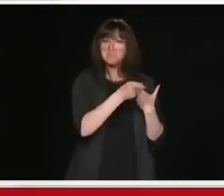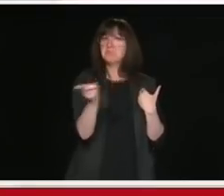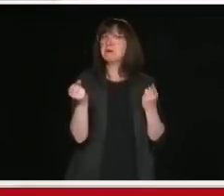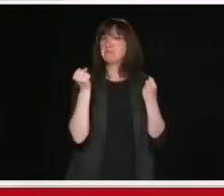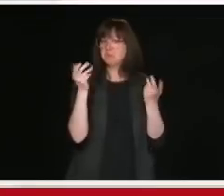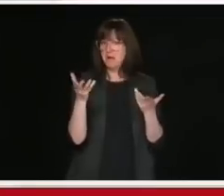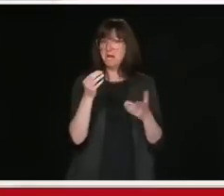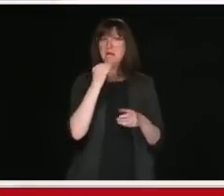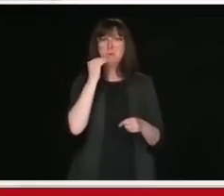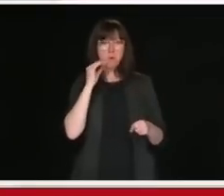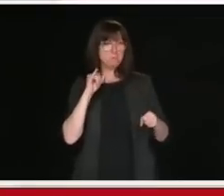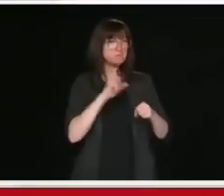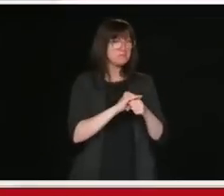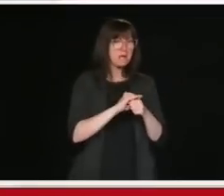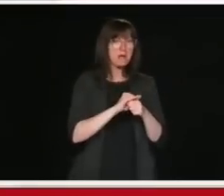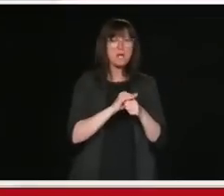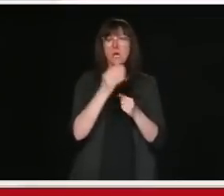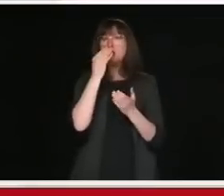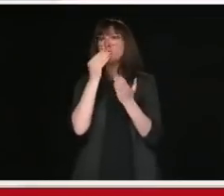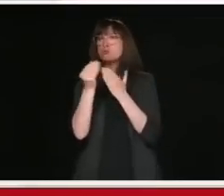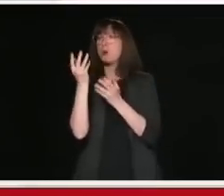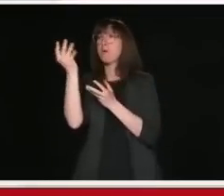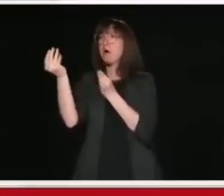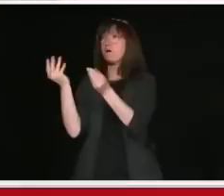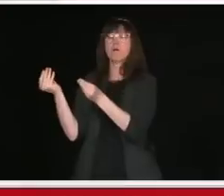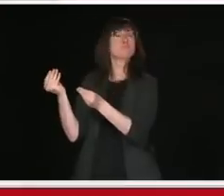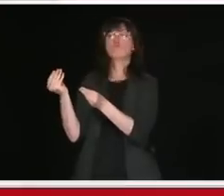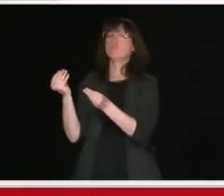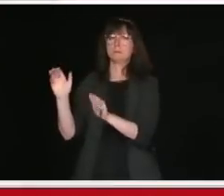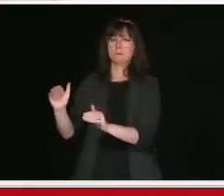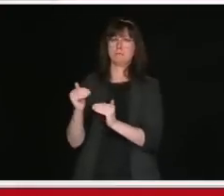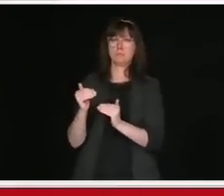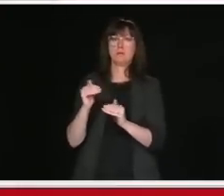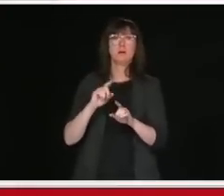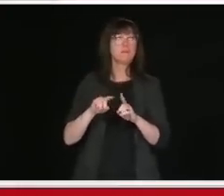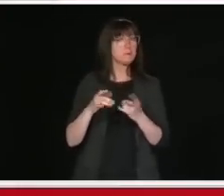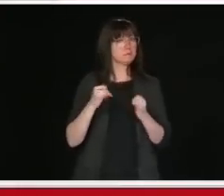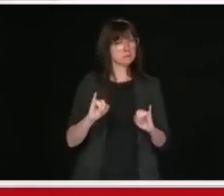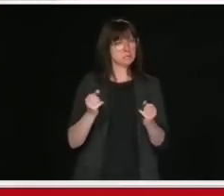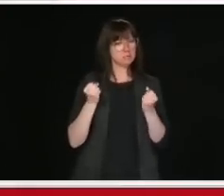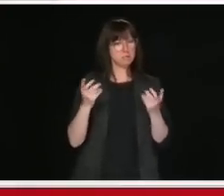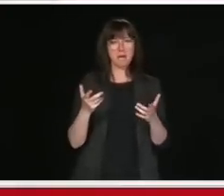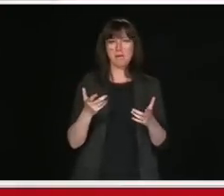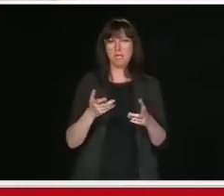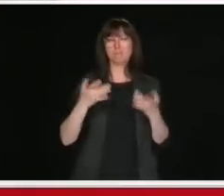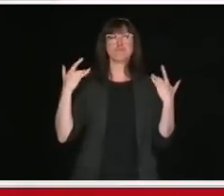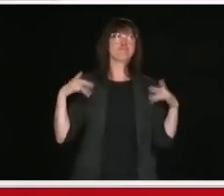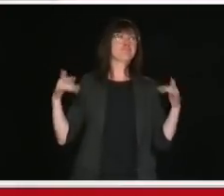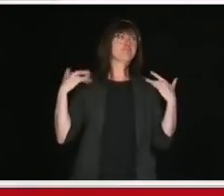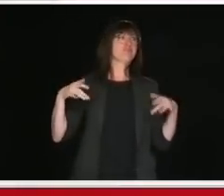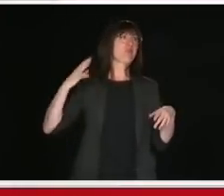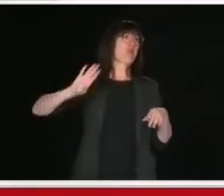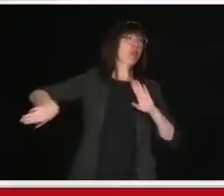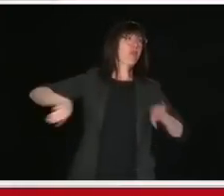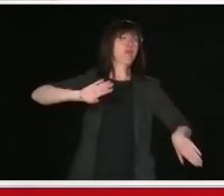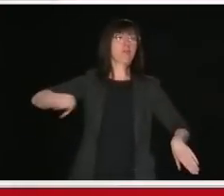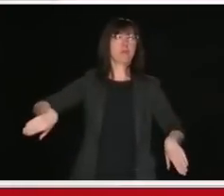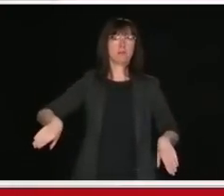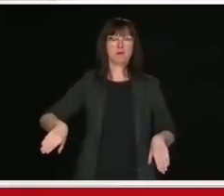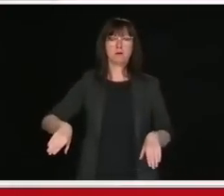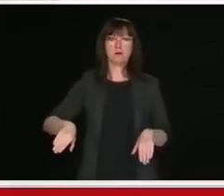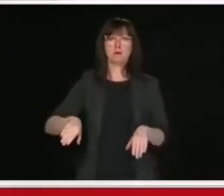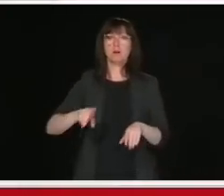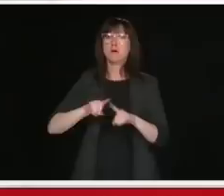store, too many still aren't. What the experts are telling us is that we must do everything we can today